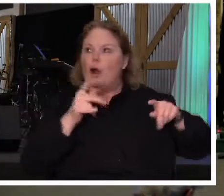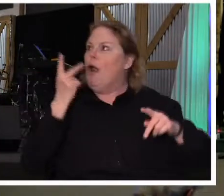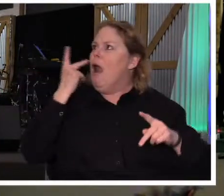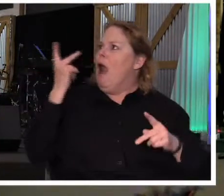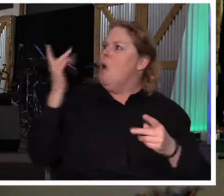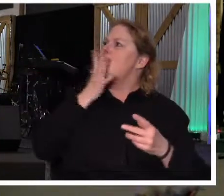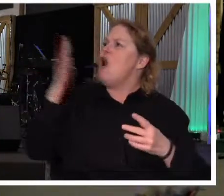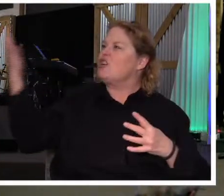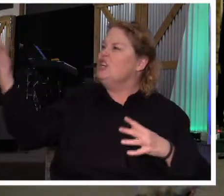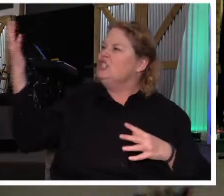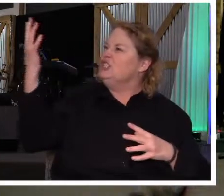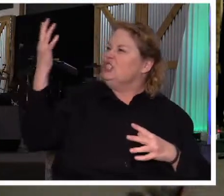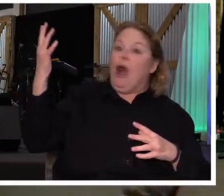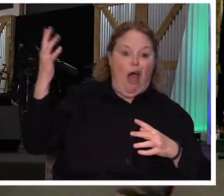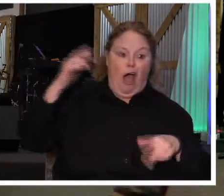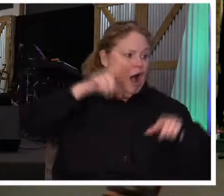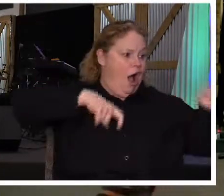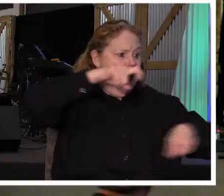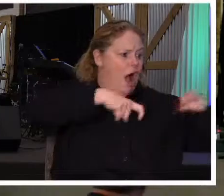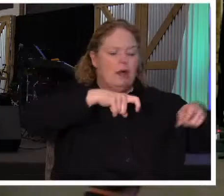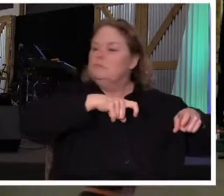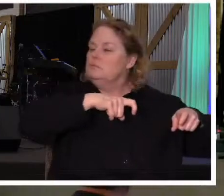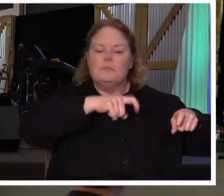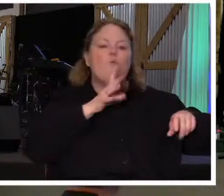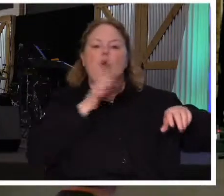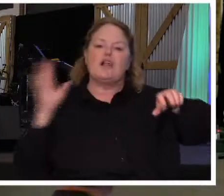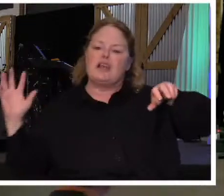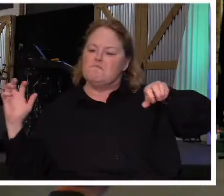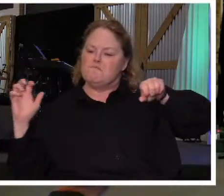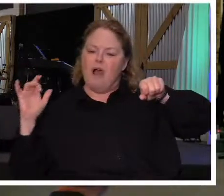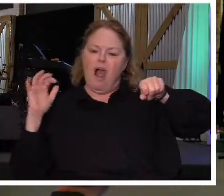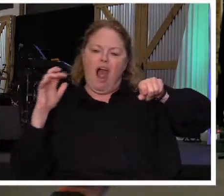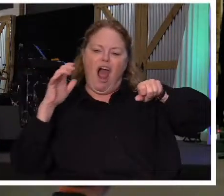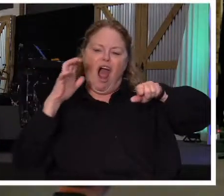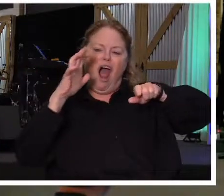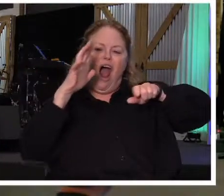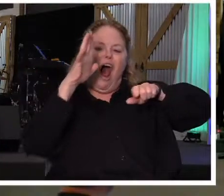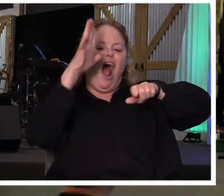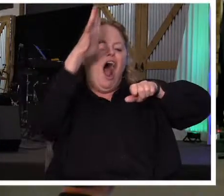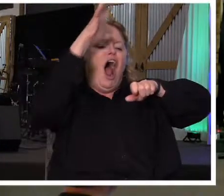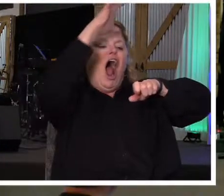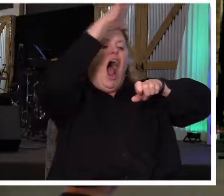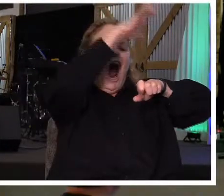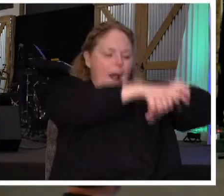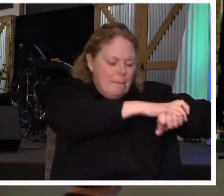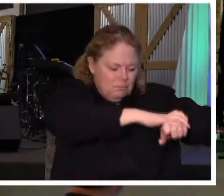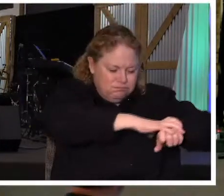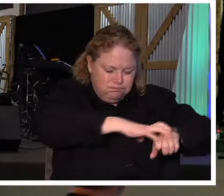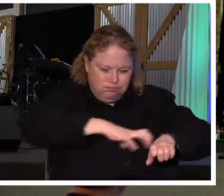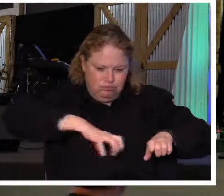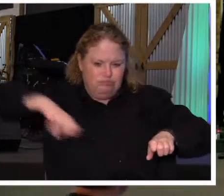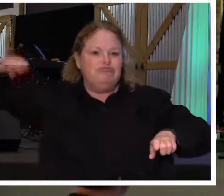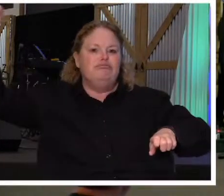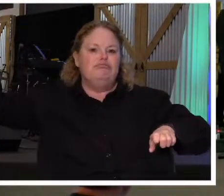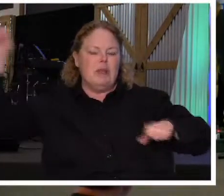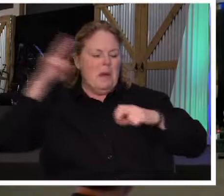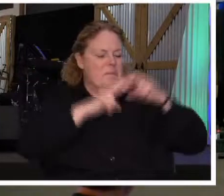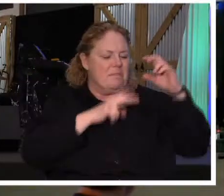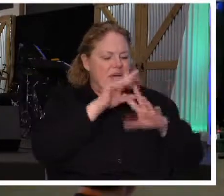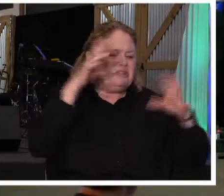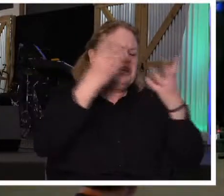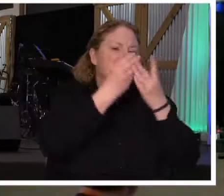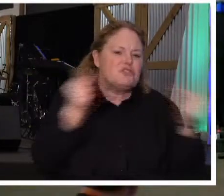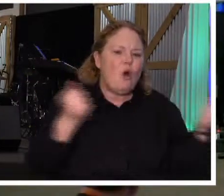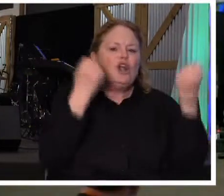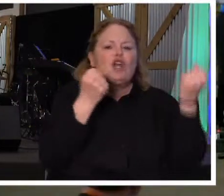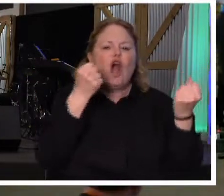the tsunami hits, it blows away the furniture. It lifts up and pushes away the cars. It smashes buildings and everything when it hits,